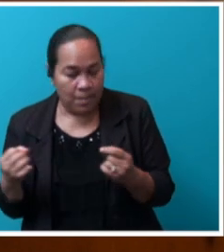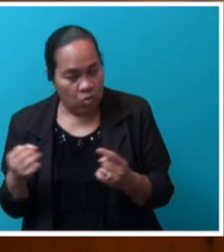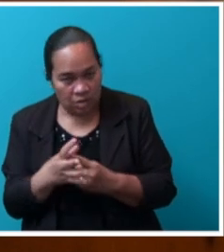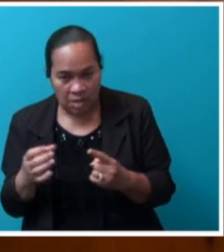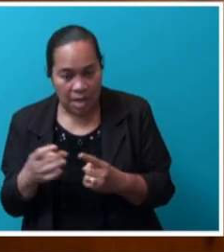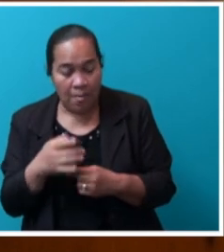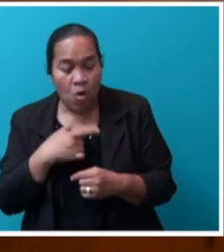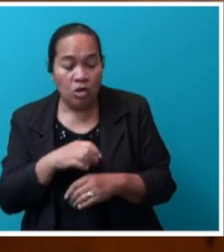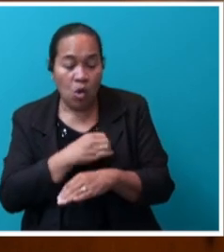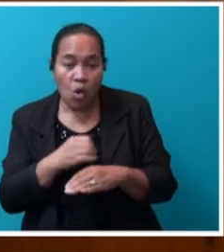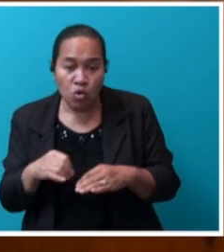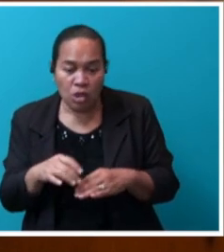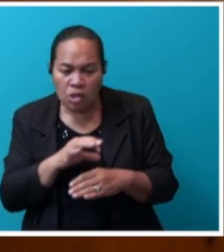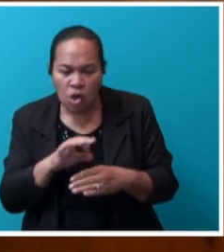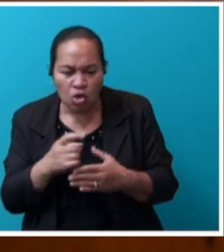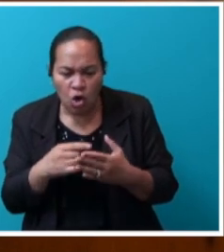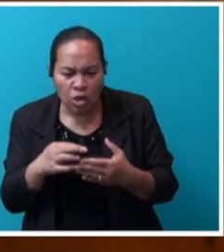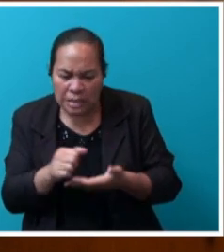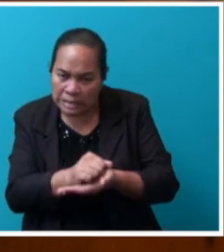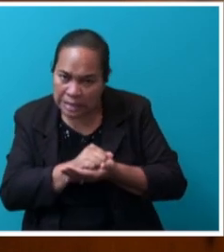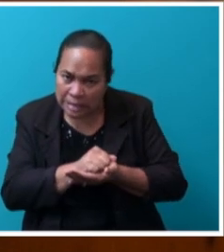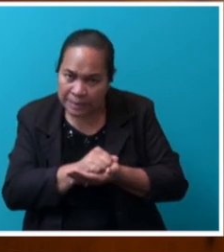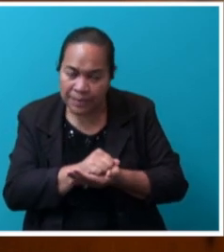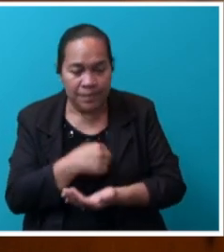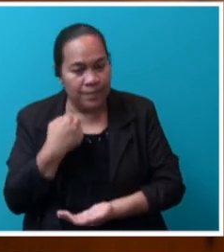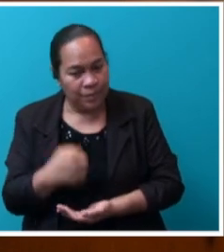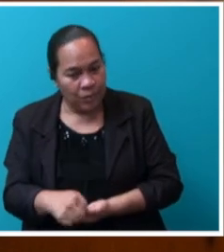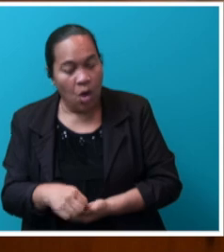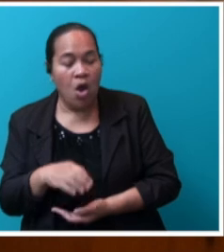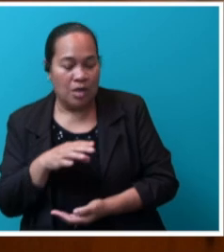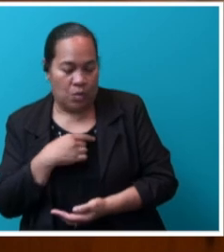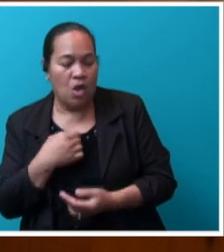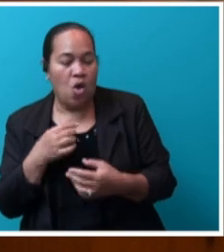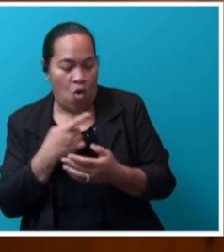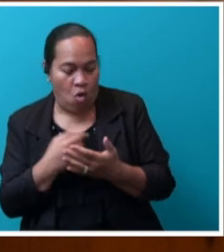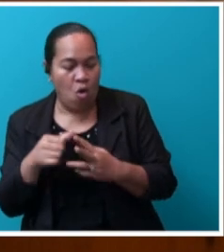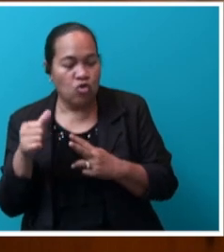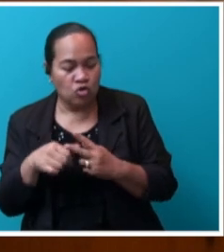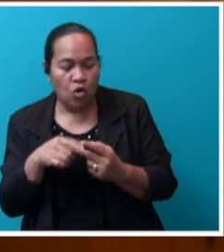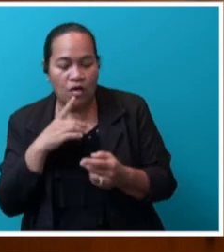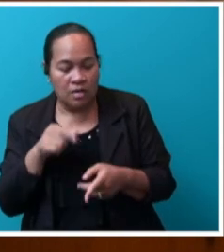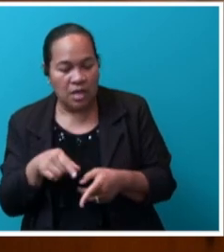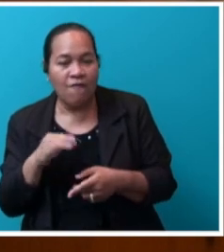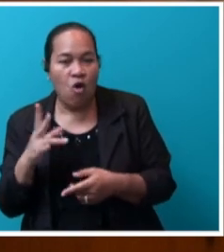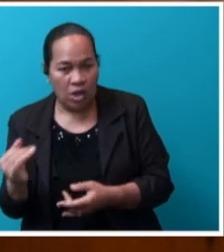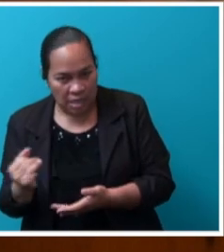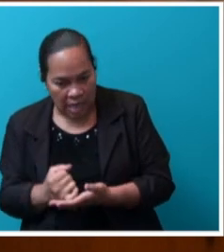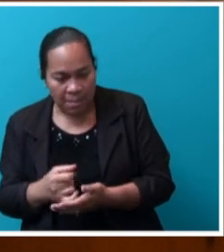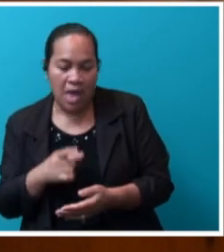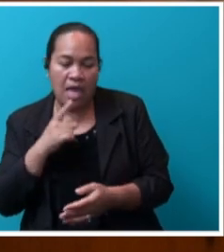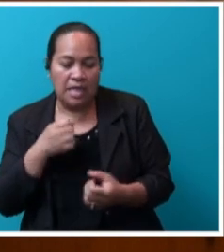our oceans are not just about conservation, they are also a resource for income, jobs, and